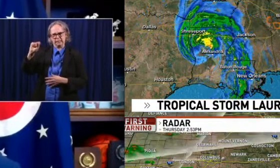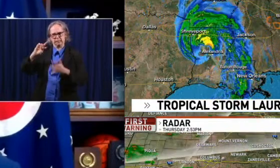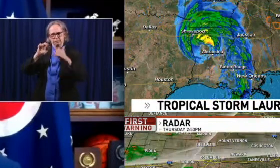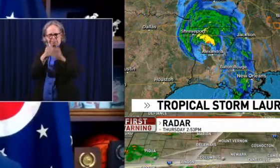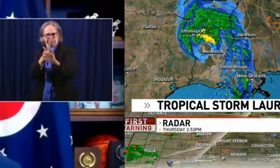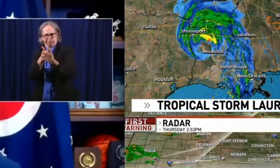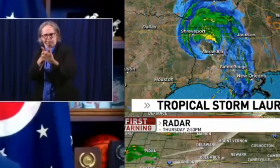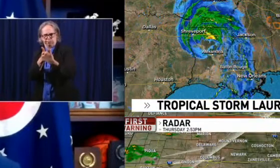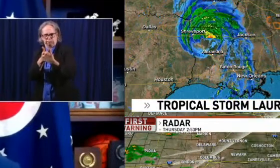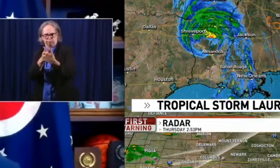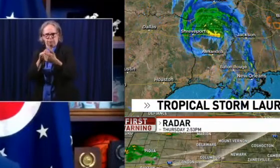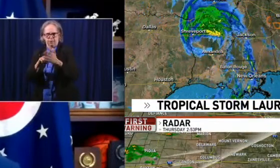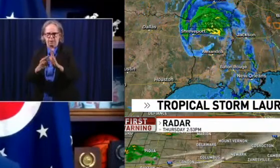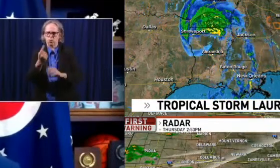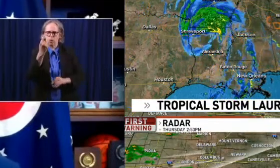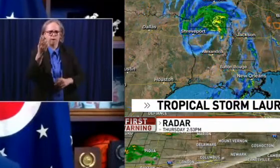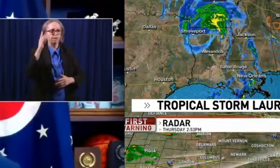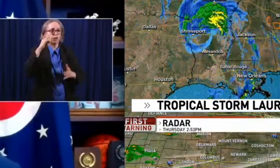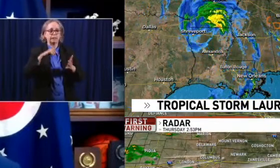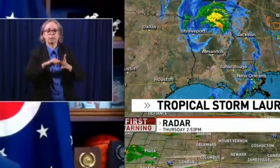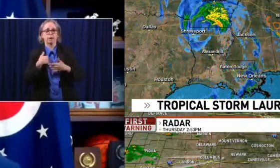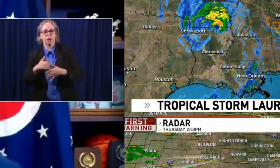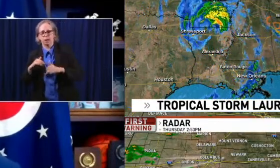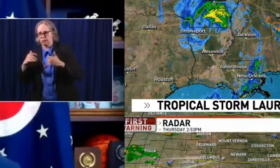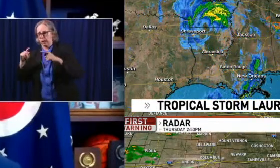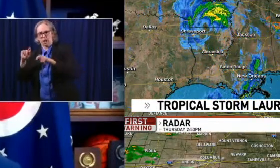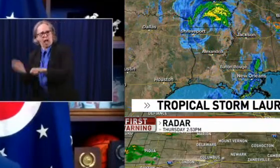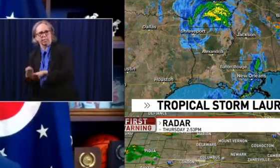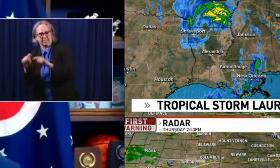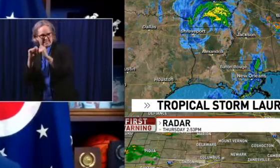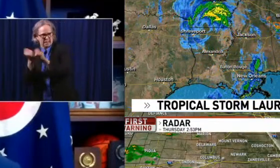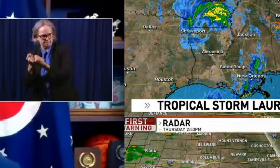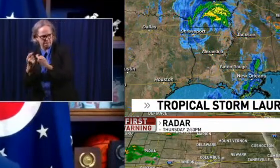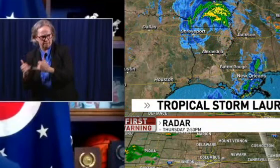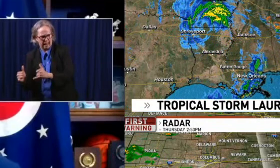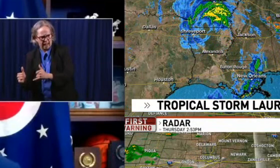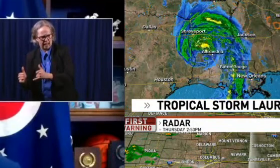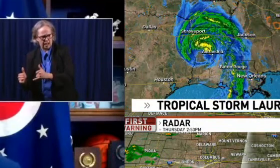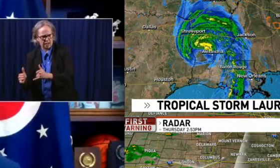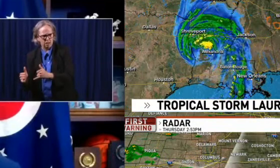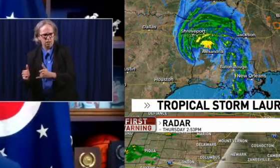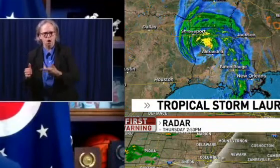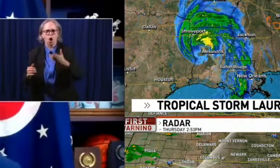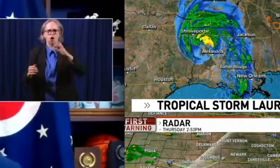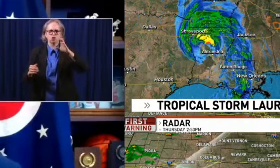have a golf team that will play a tri-meet, or a cross-country team that will do a tri-meet.